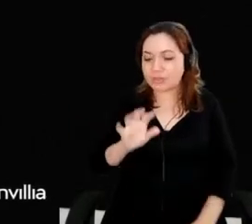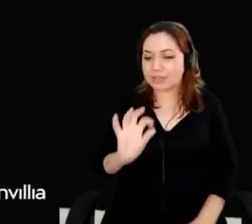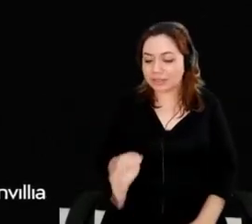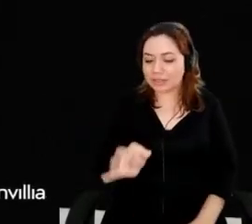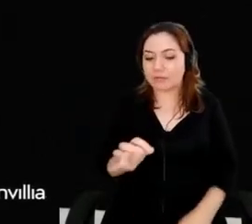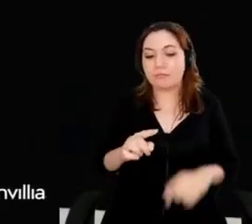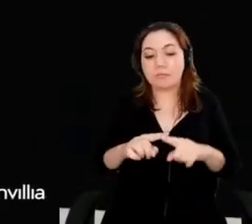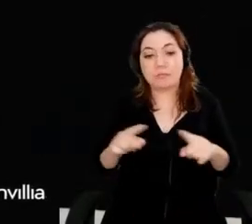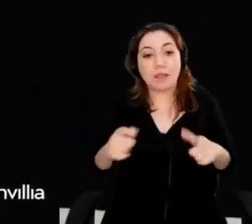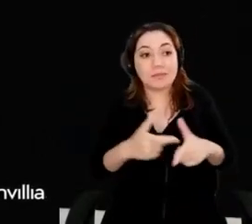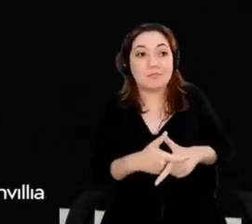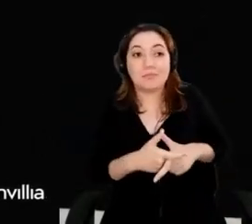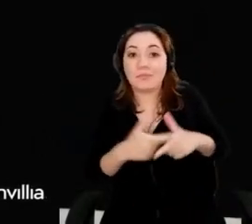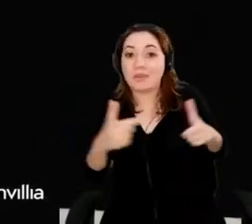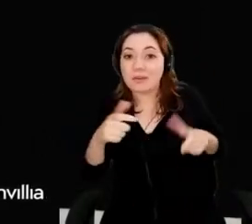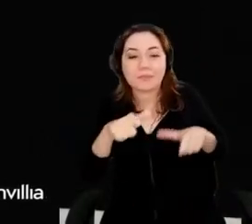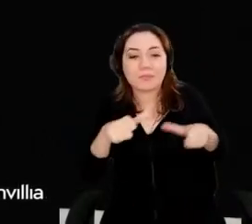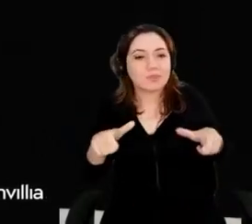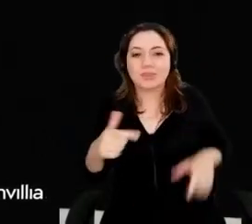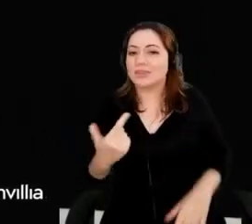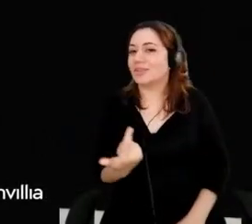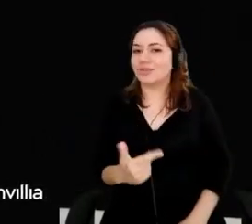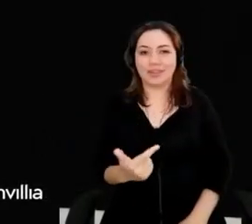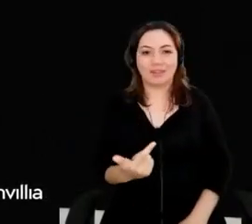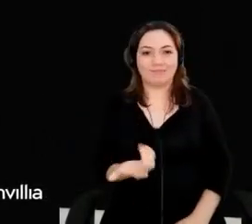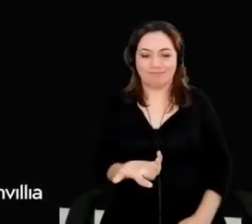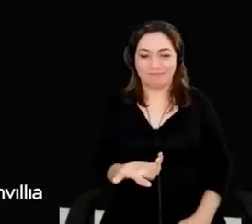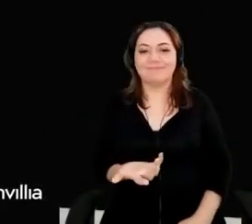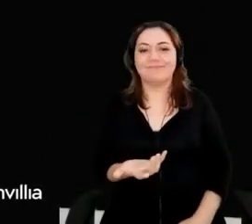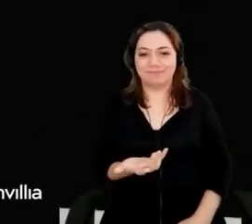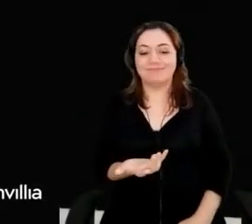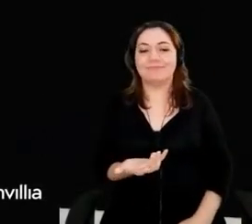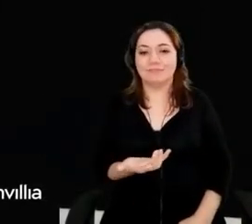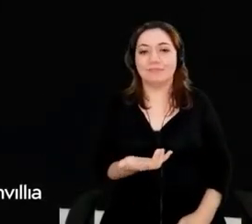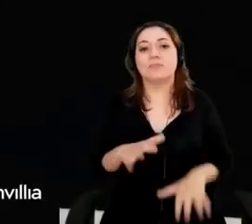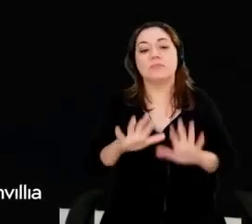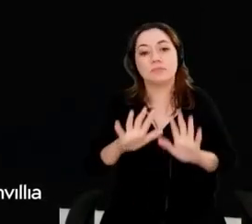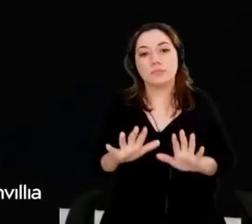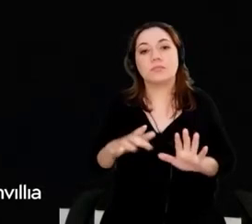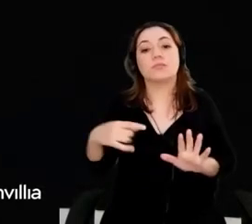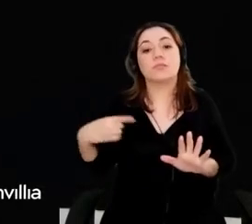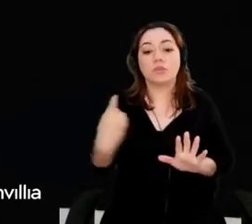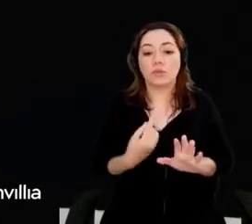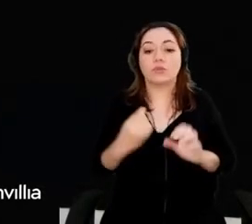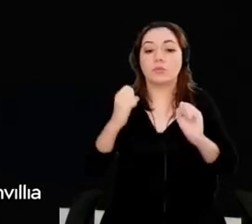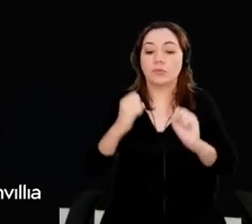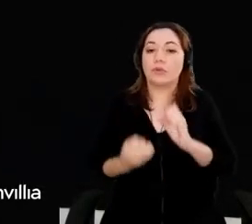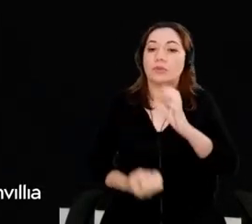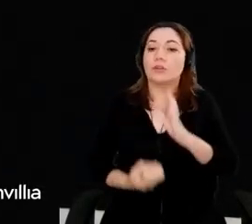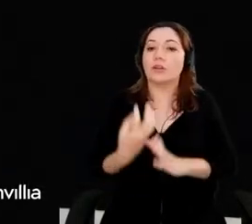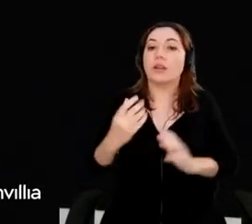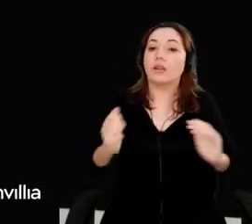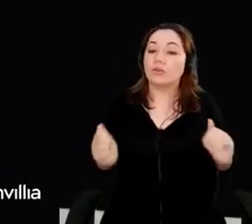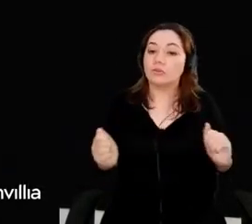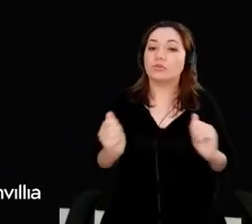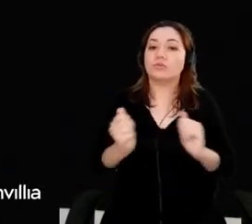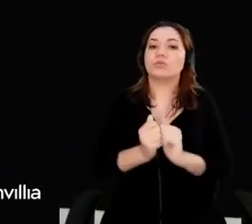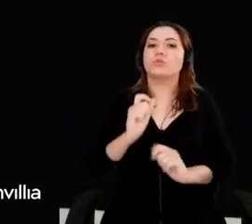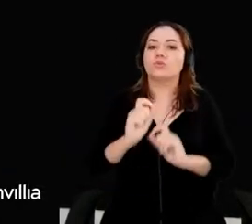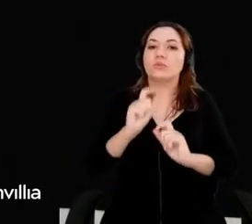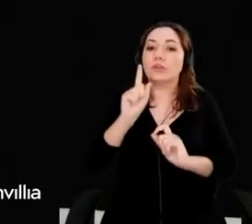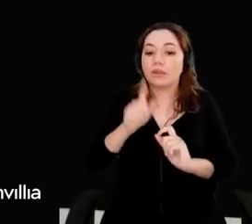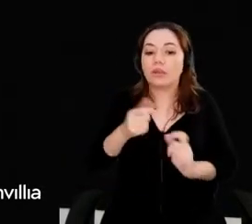not. And also, we can create that together. This is our shared future, and it is